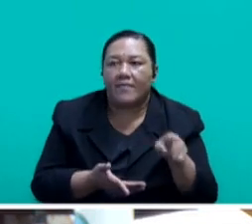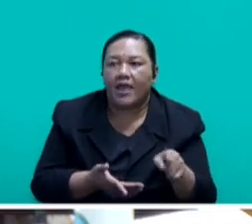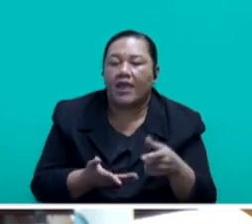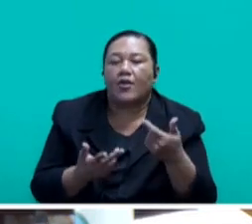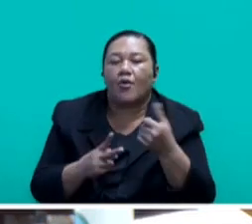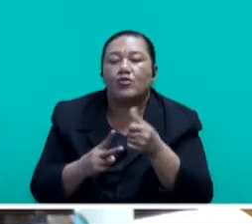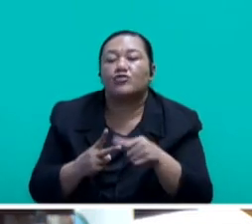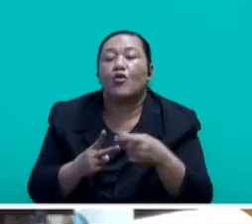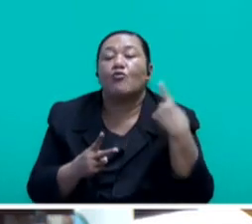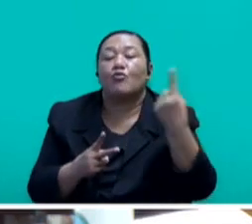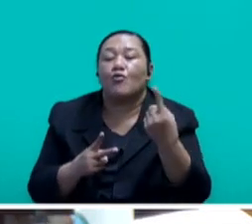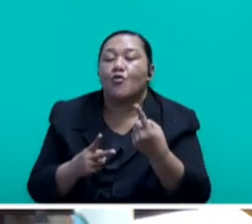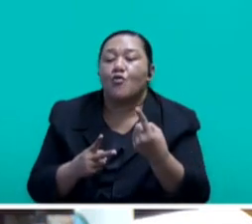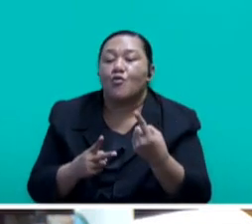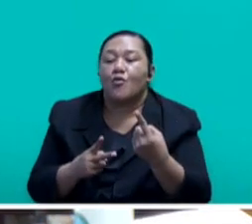policies now